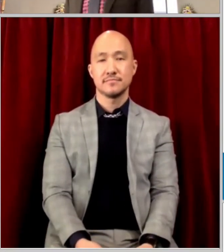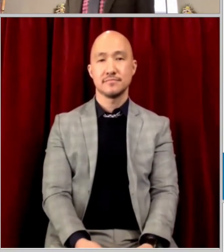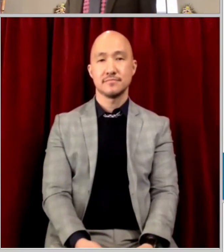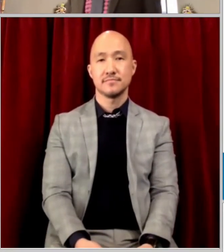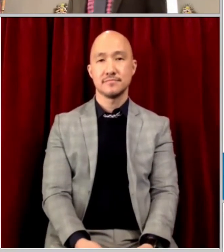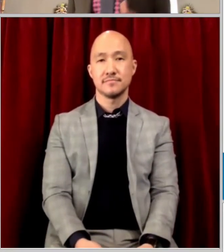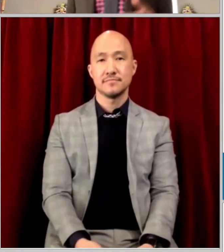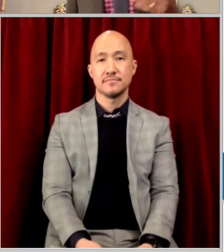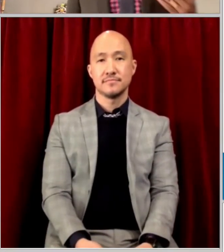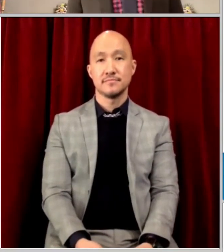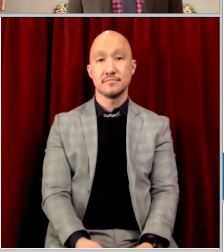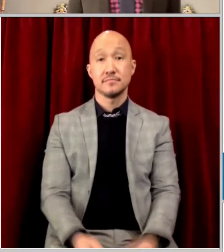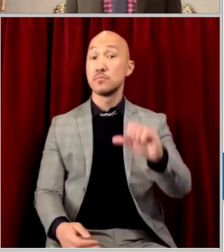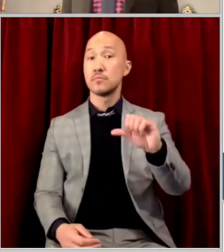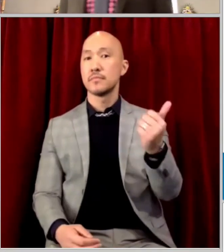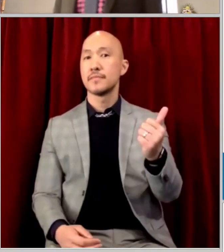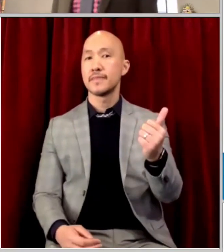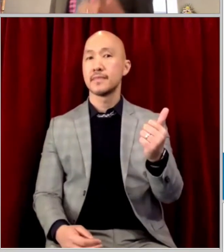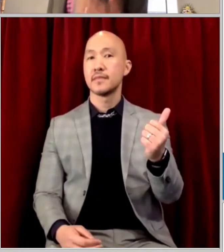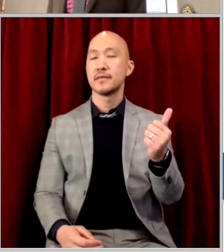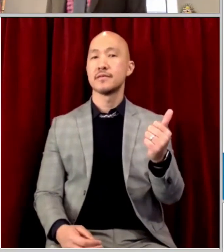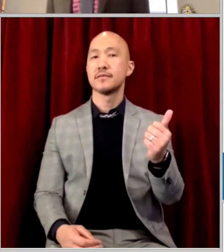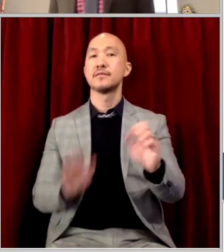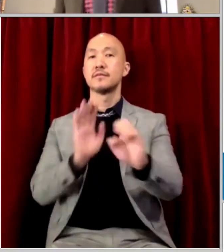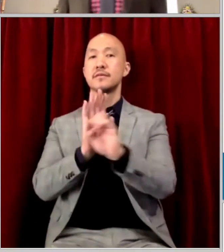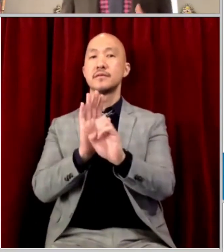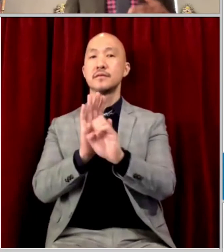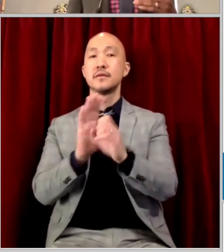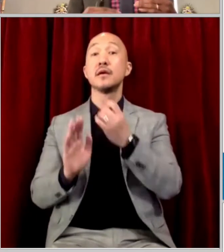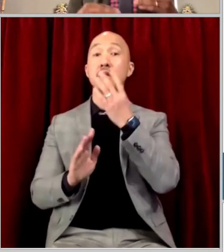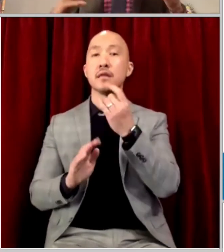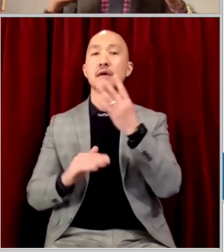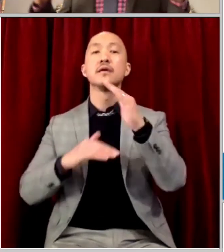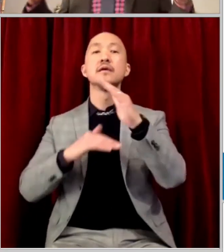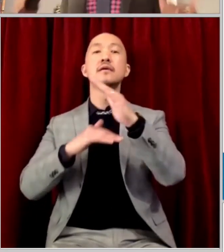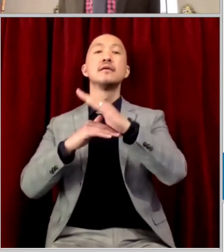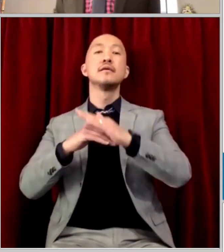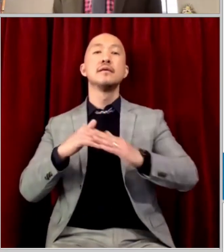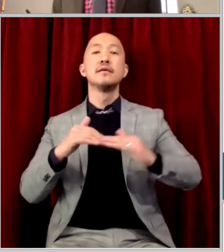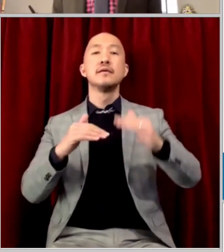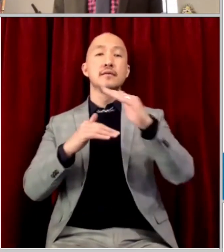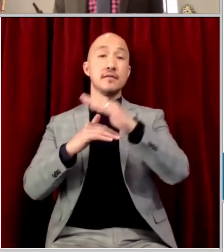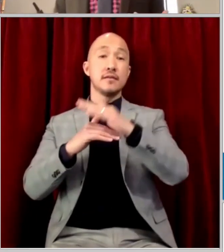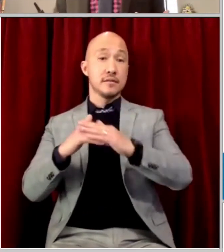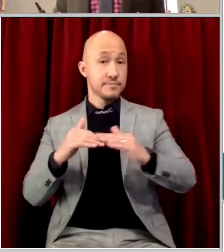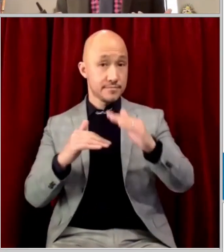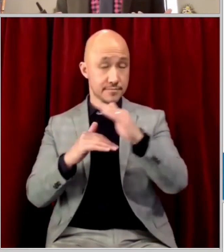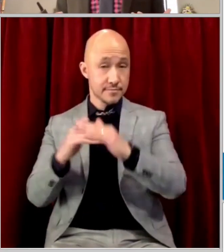Light, another thing the light does is it comforts. I don't know about you, but if you're scared,